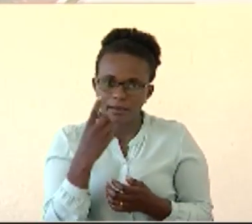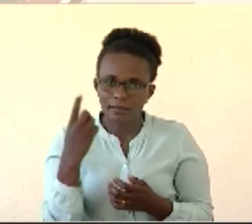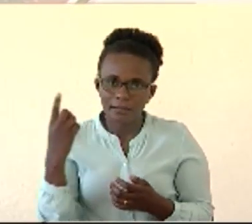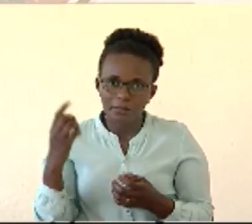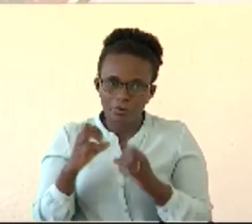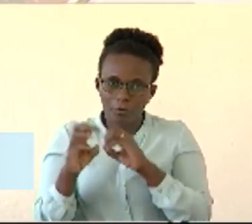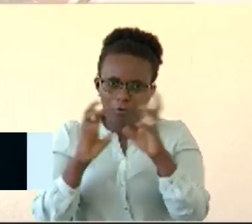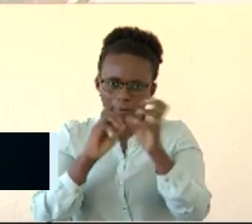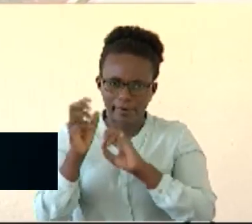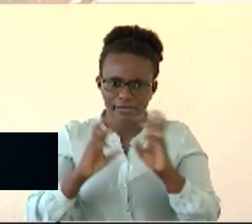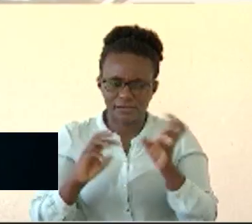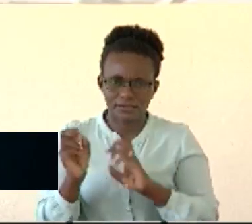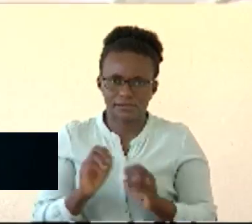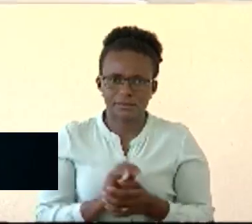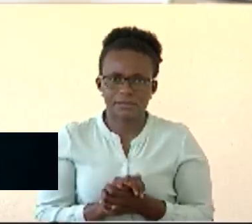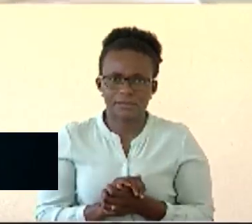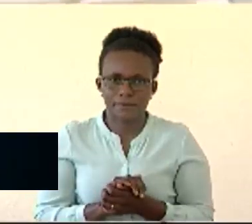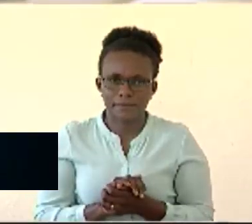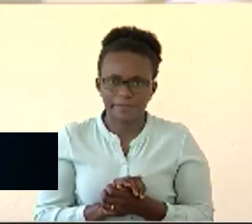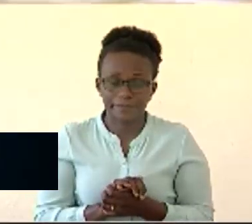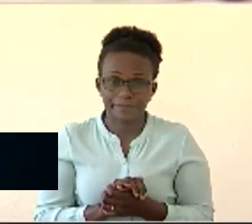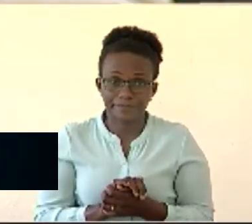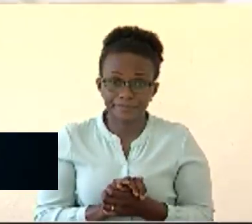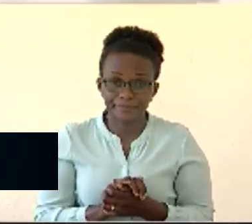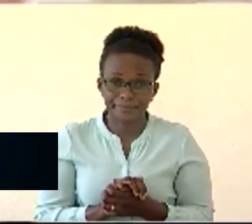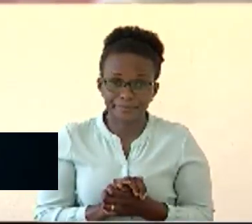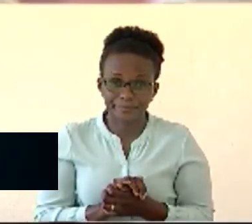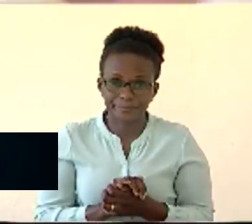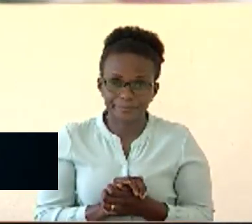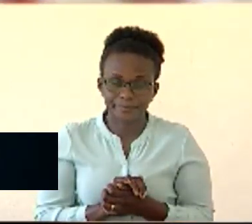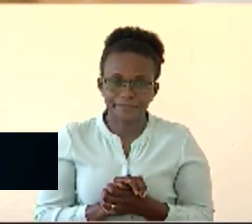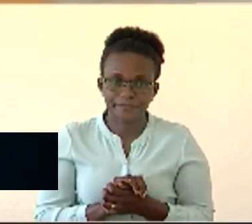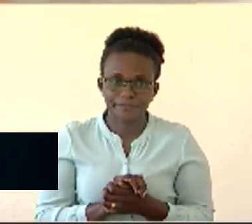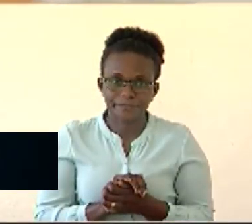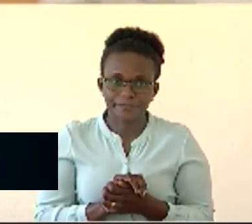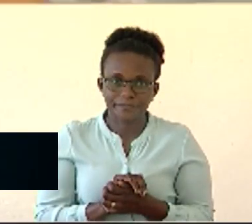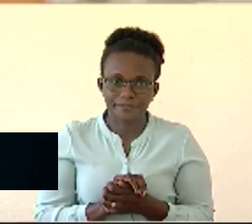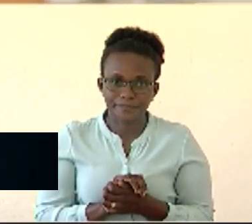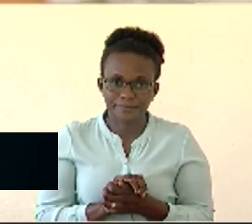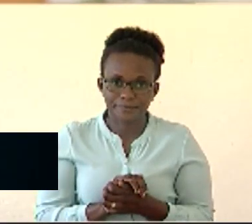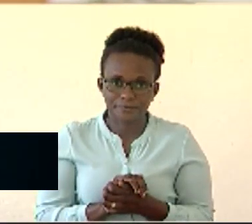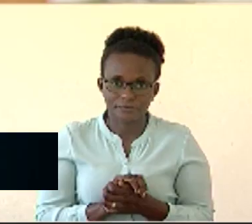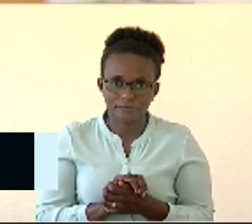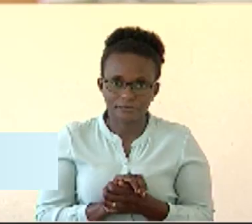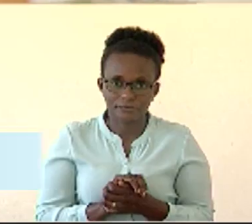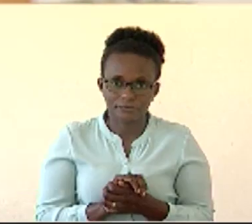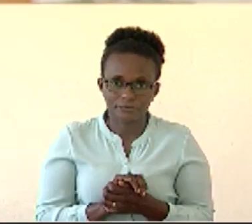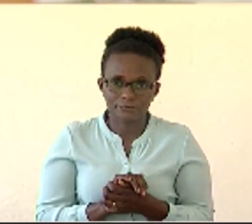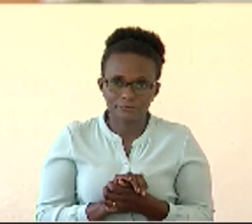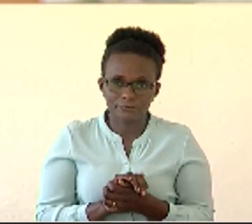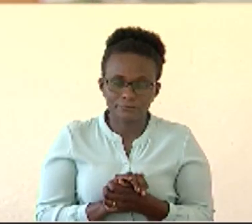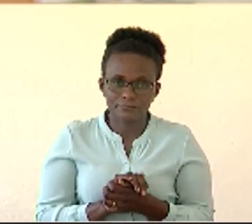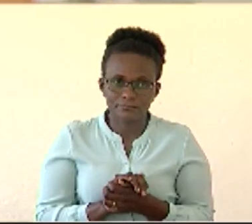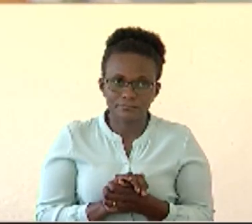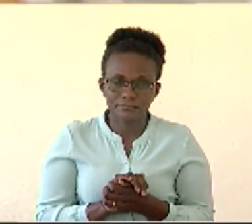put it back. But what is on this? So we can even leave them there for some